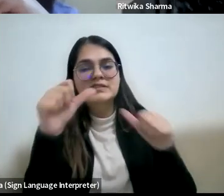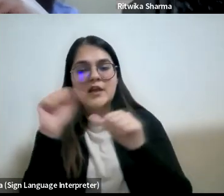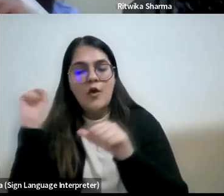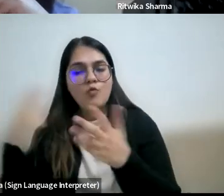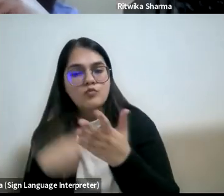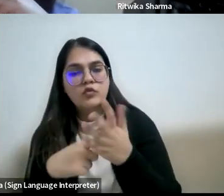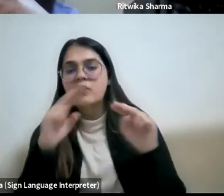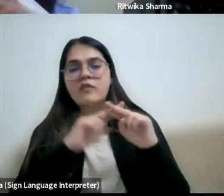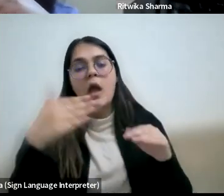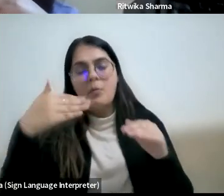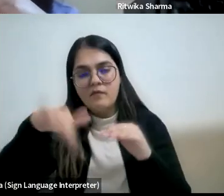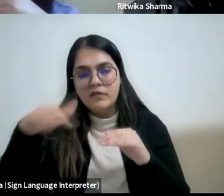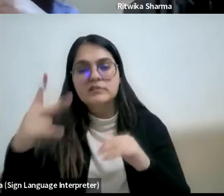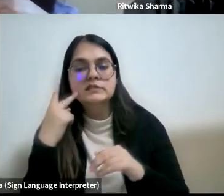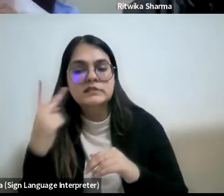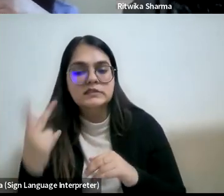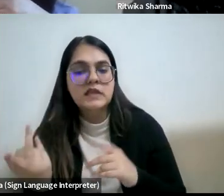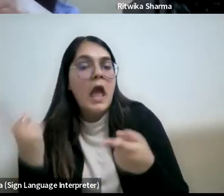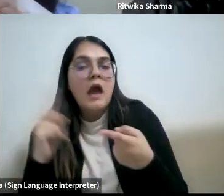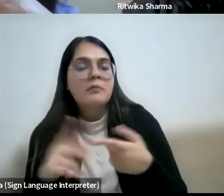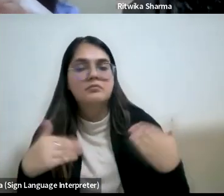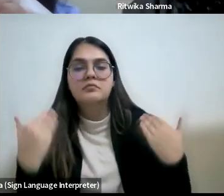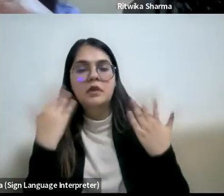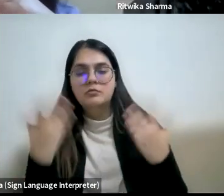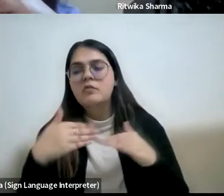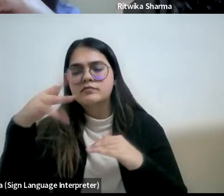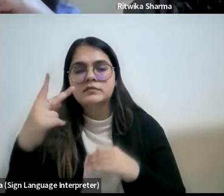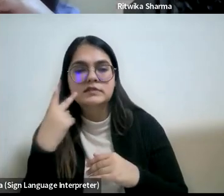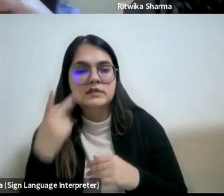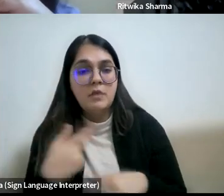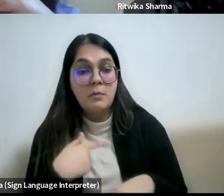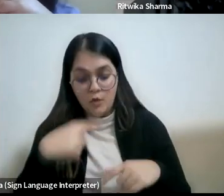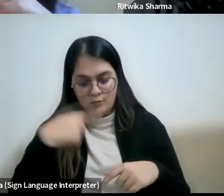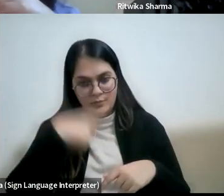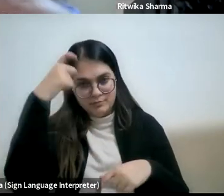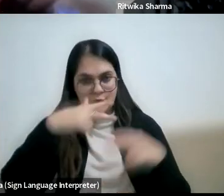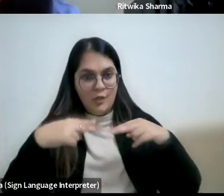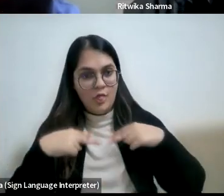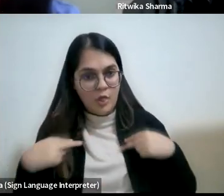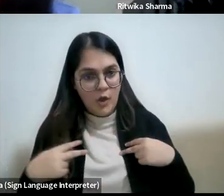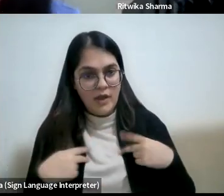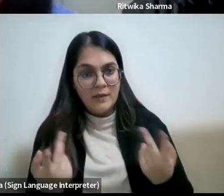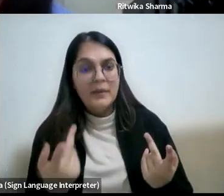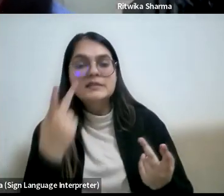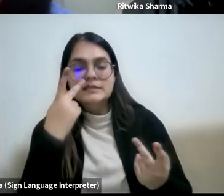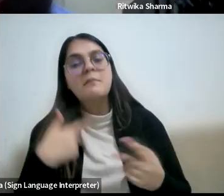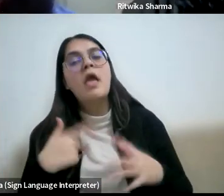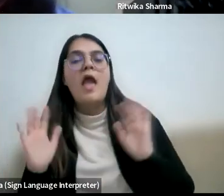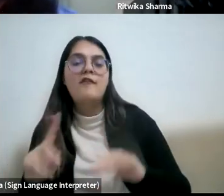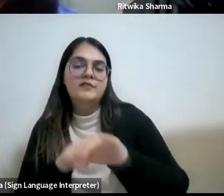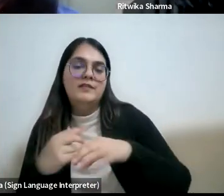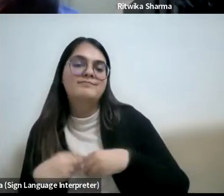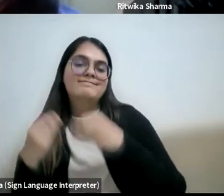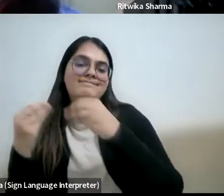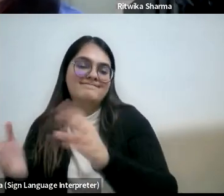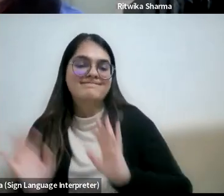is something yet to be seen. So let's see what plays on further. But we as lawyers certainly can just be available and just do the